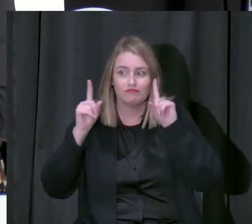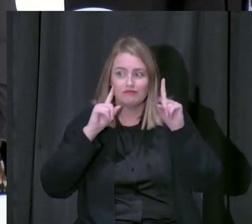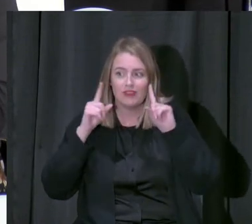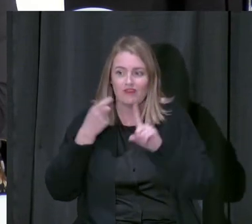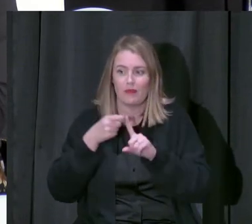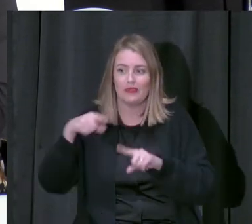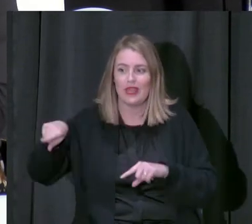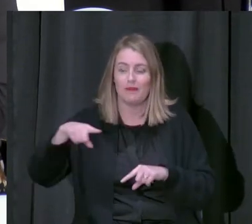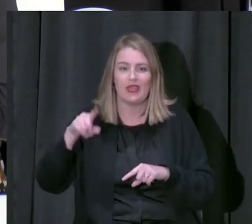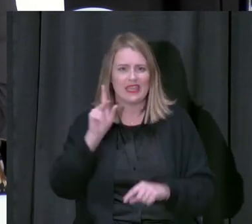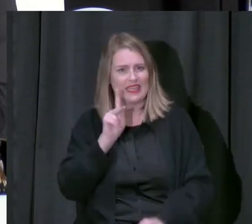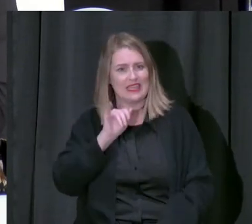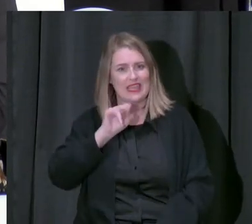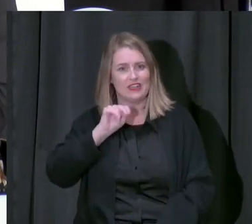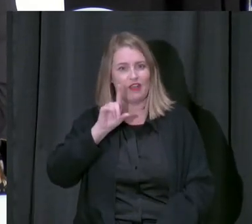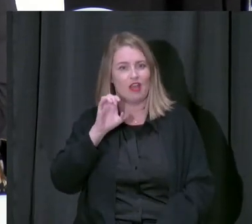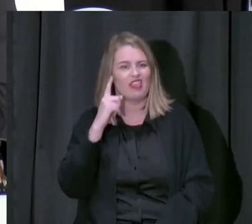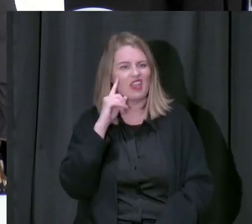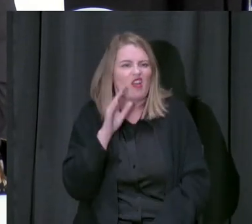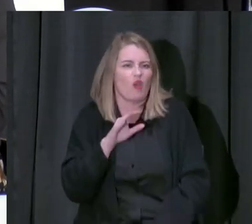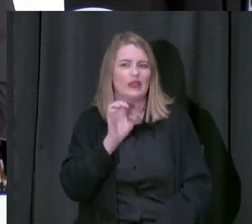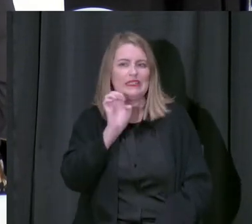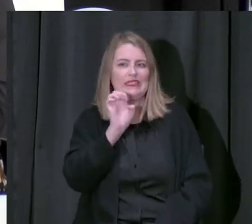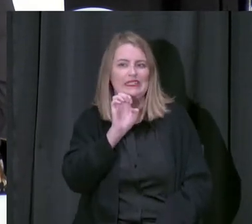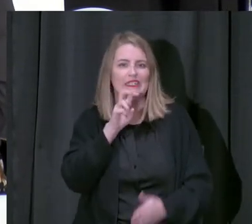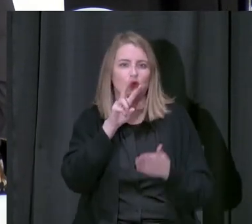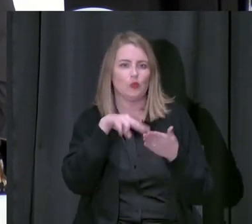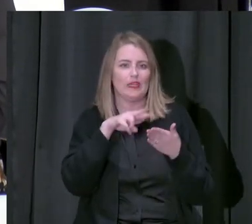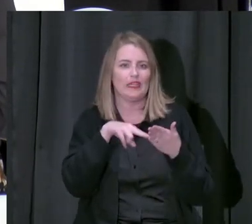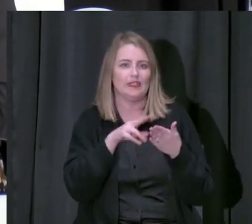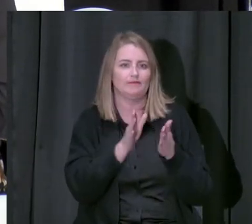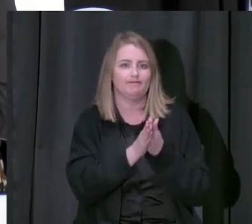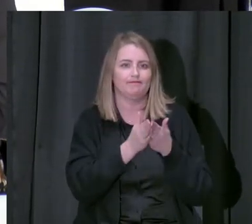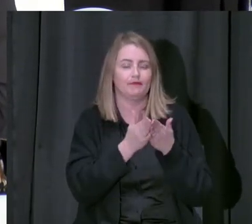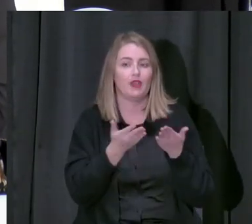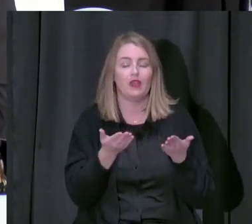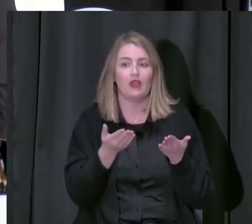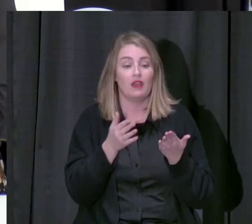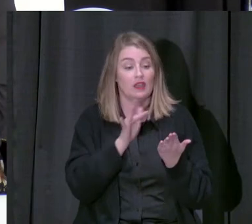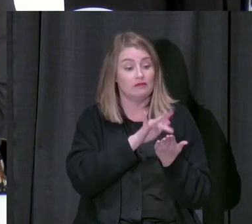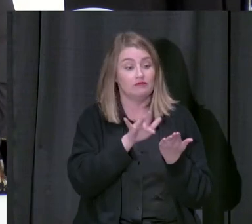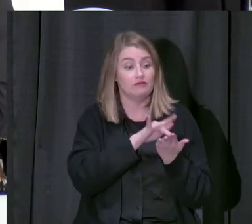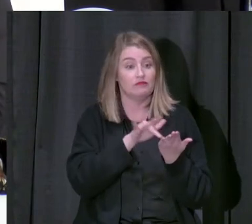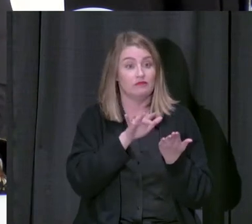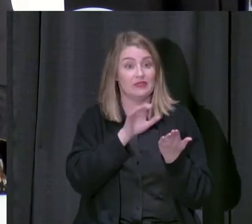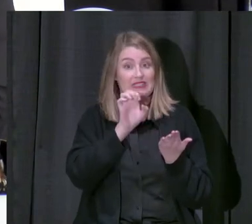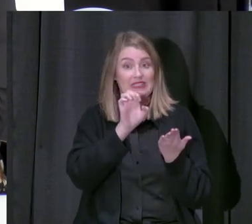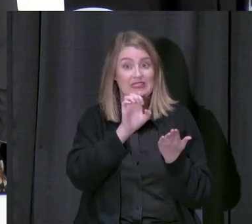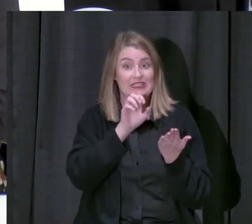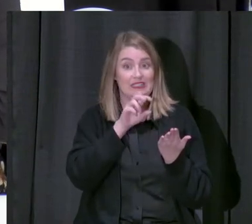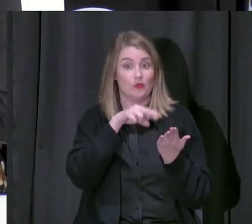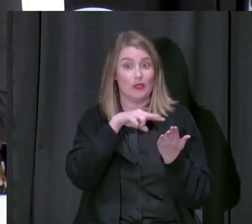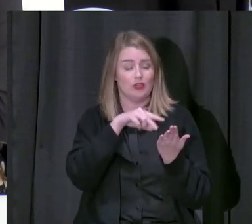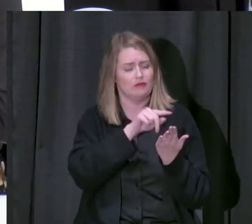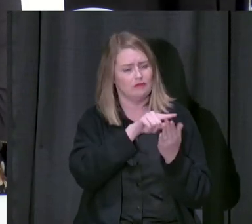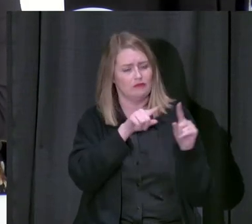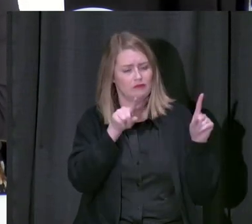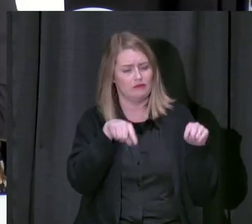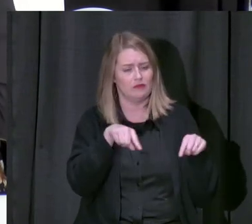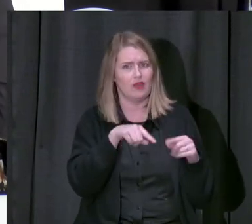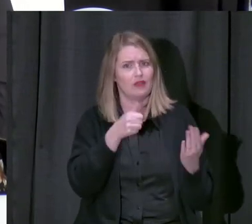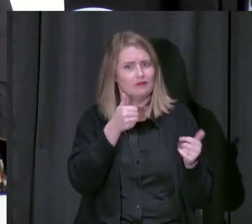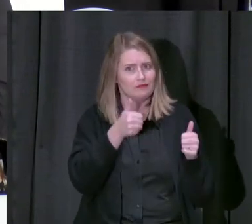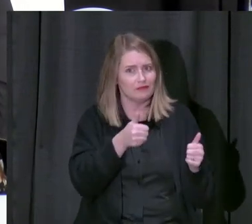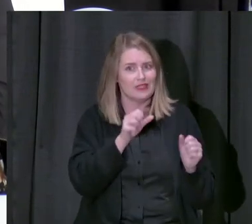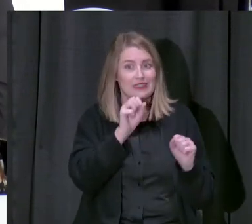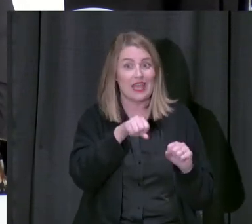that when they hear Kindle, they just think e-reader. And although e-readers are an amazing reading dedicated device, we can read